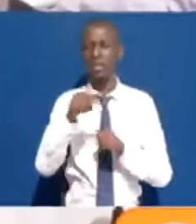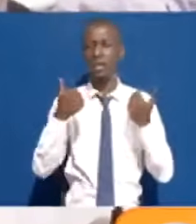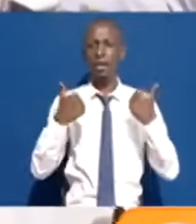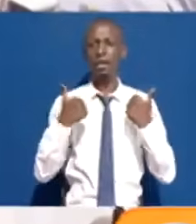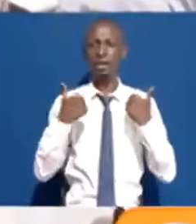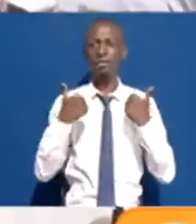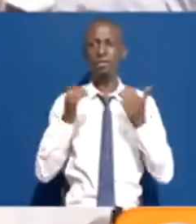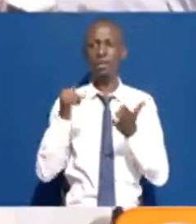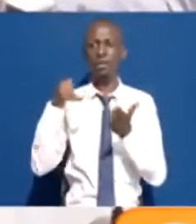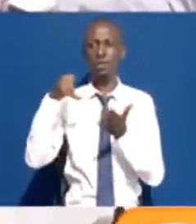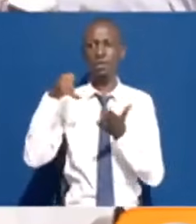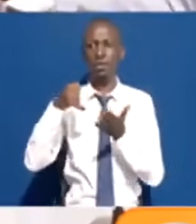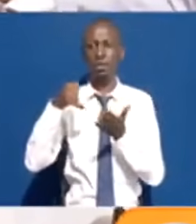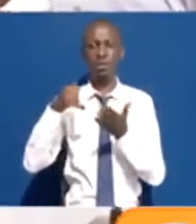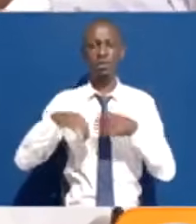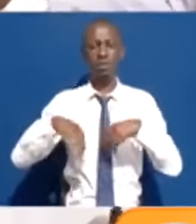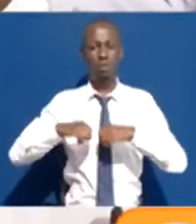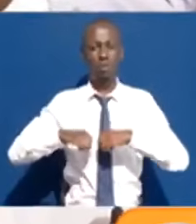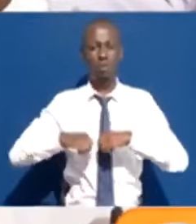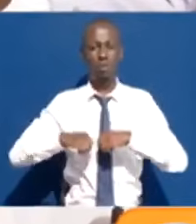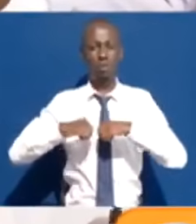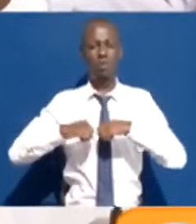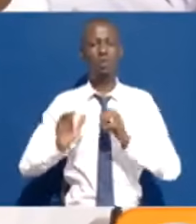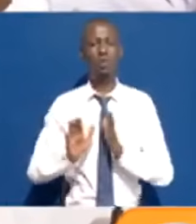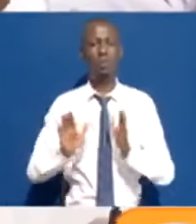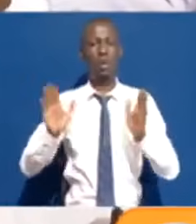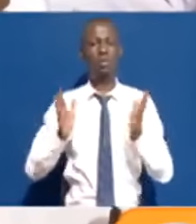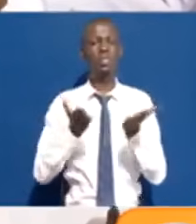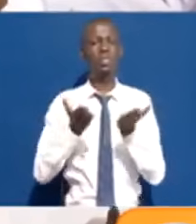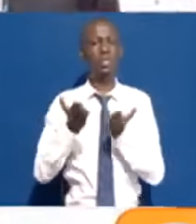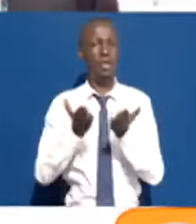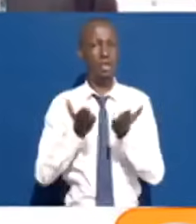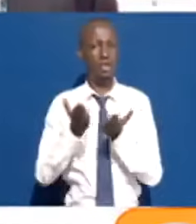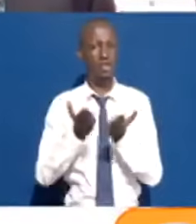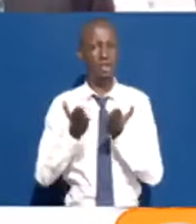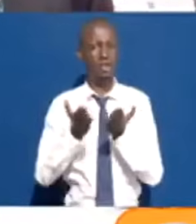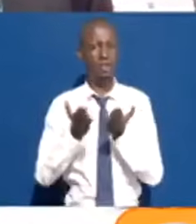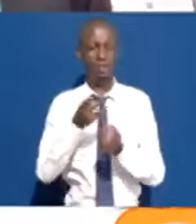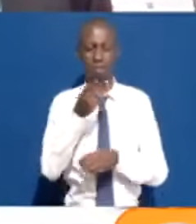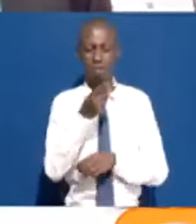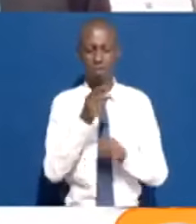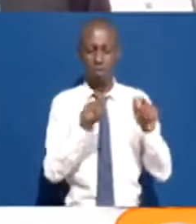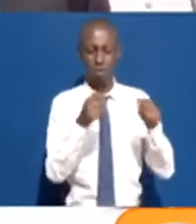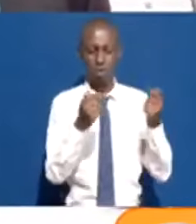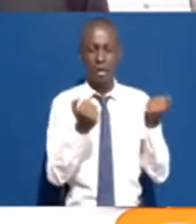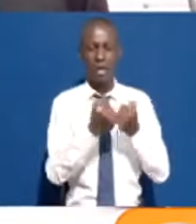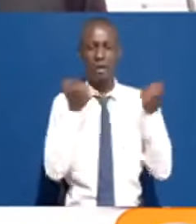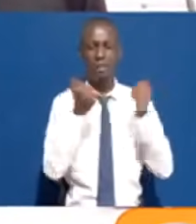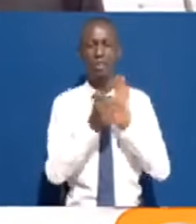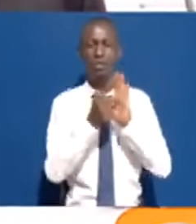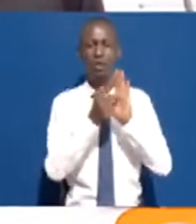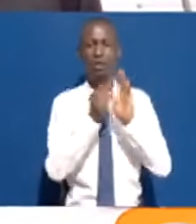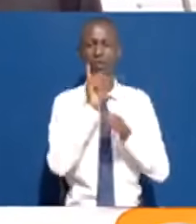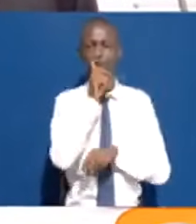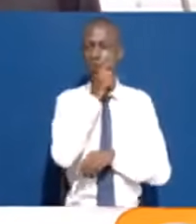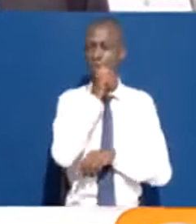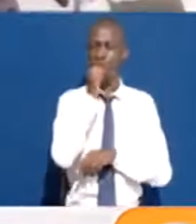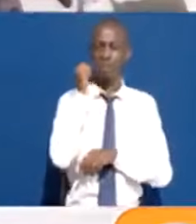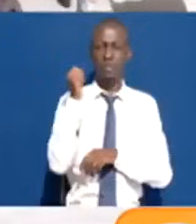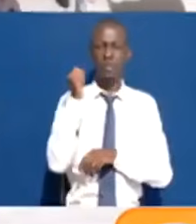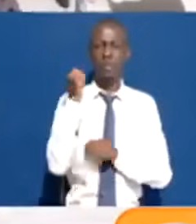to the Chief of Staff, Felix Koskei. Wahome Kiprono frosty relations just but a representation of